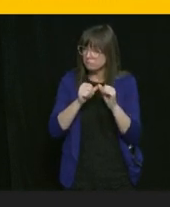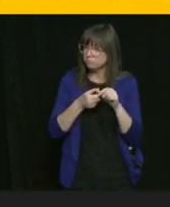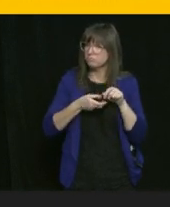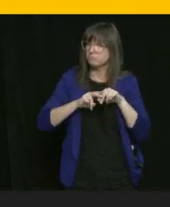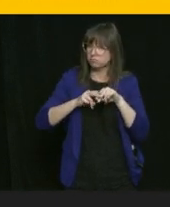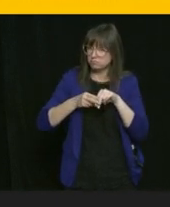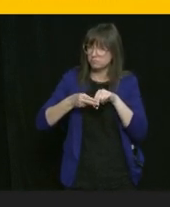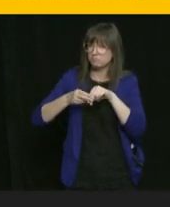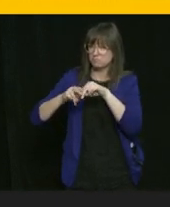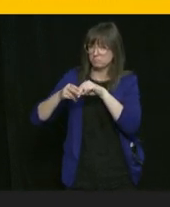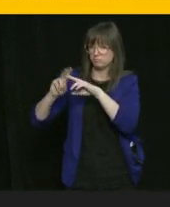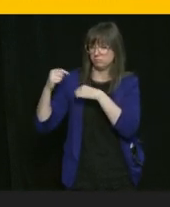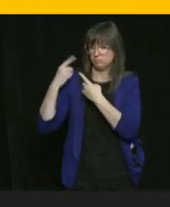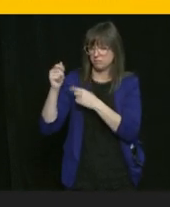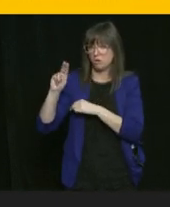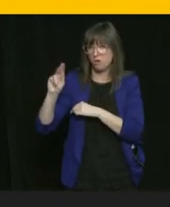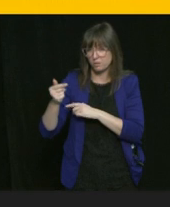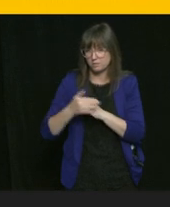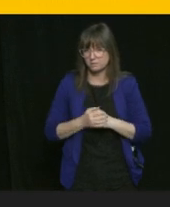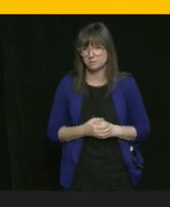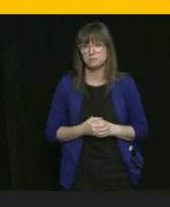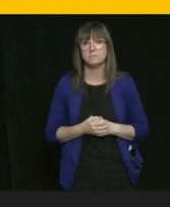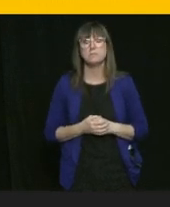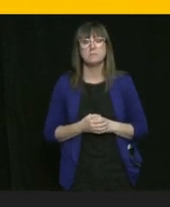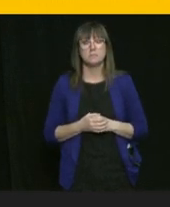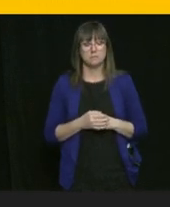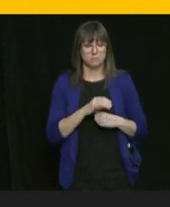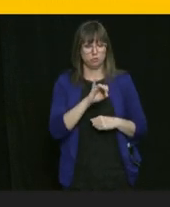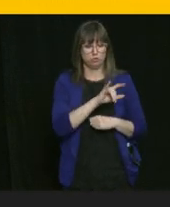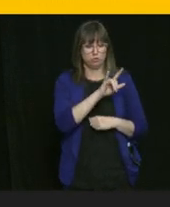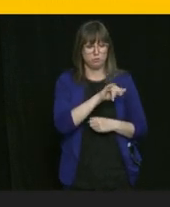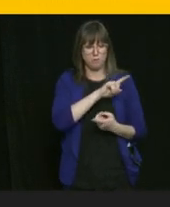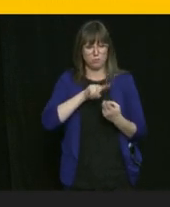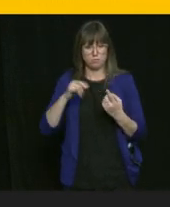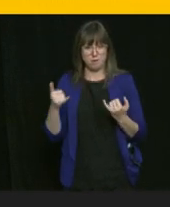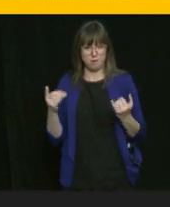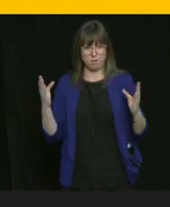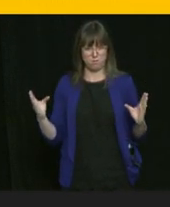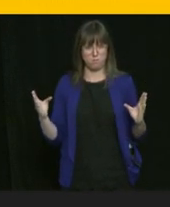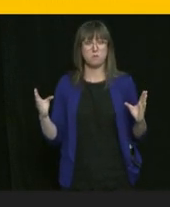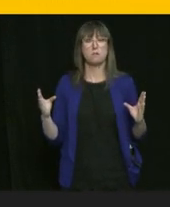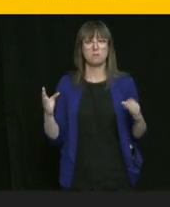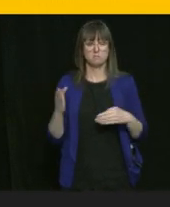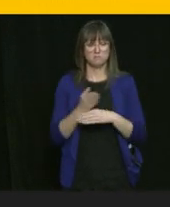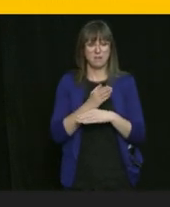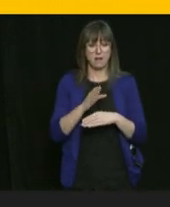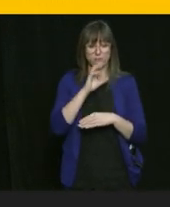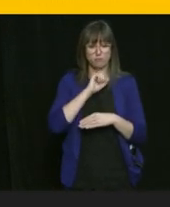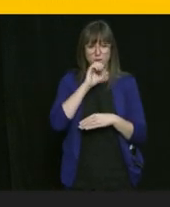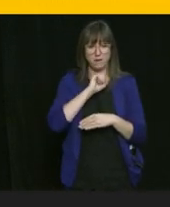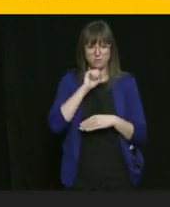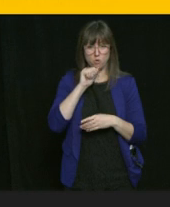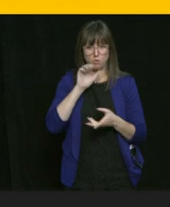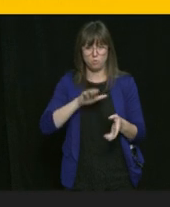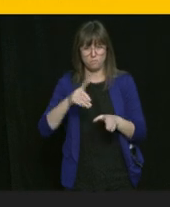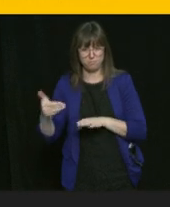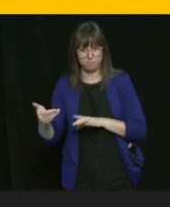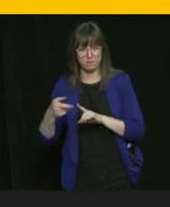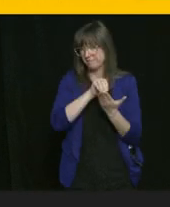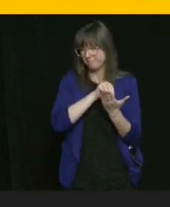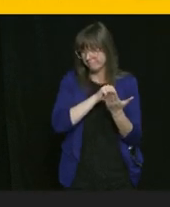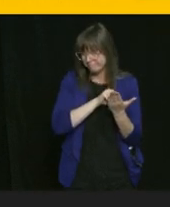increase since August. From July to present, the average age of death for people